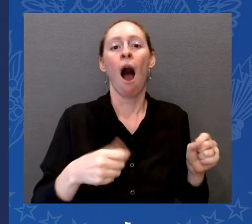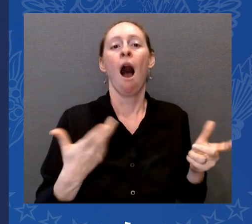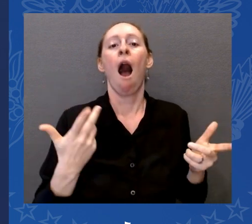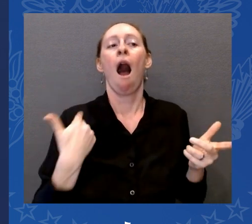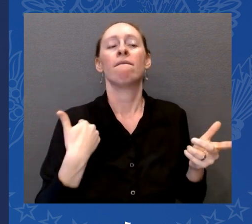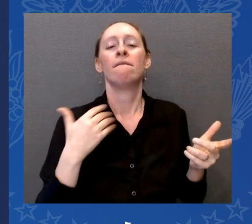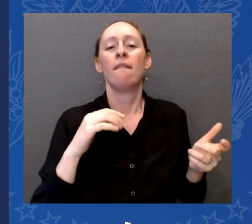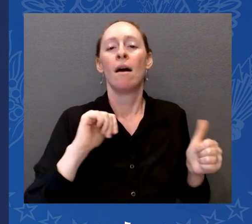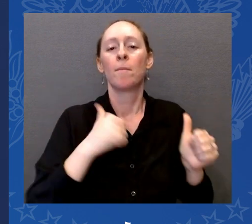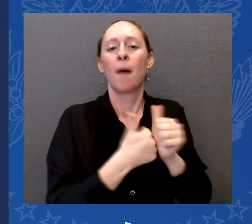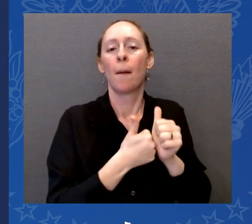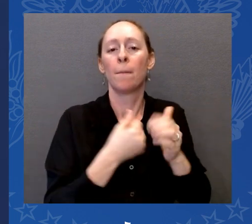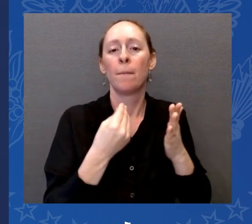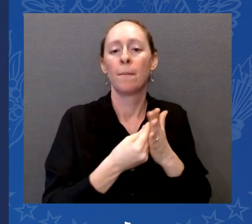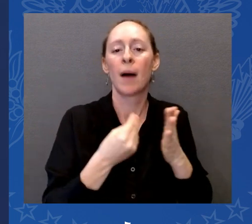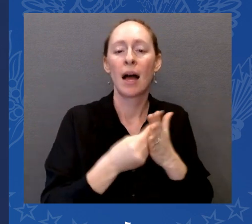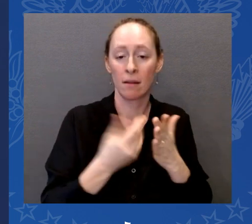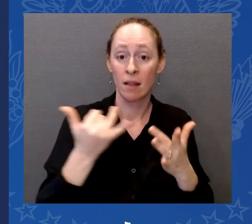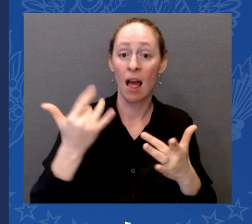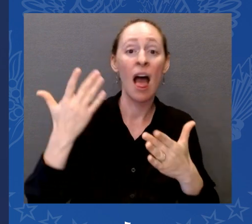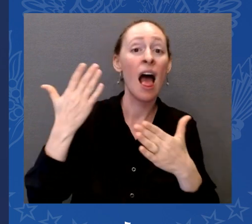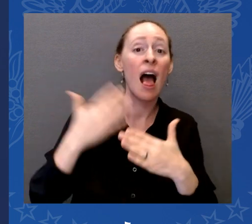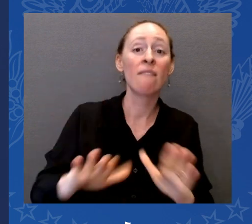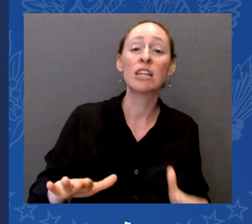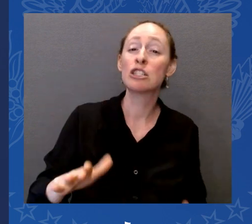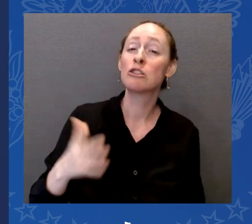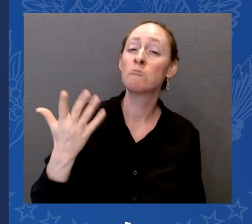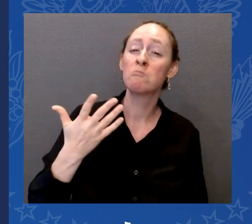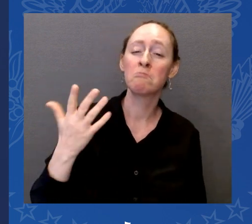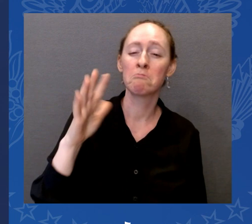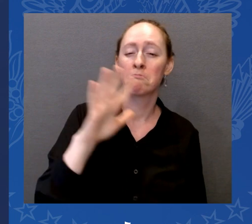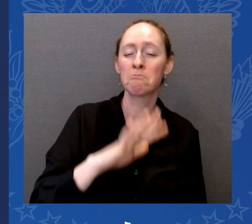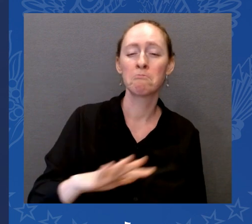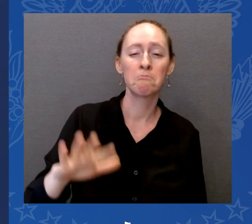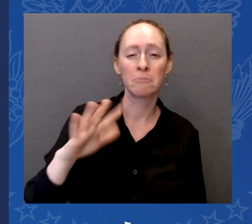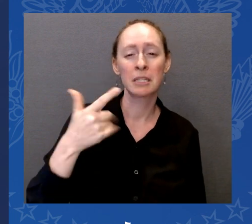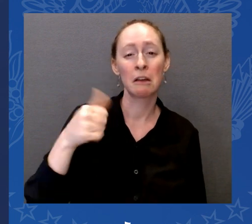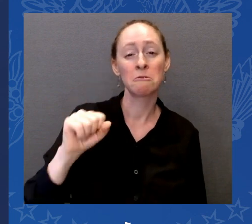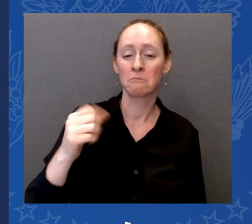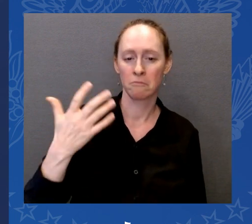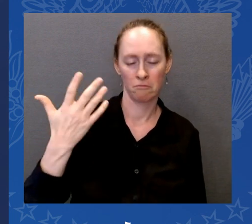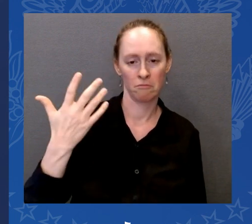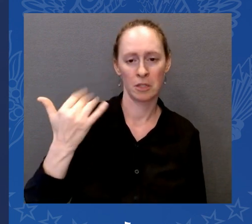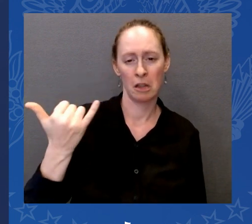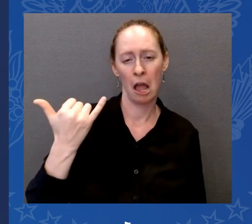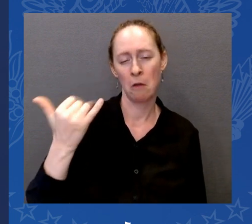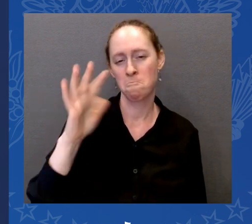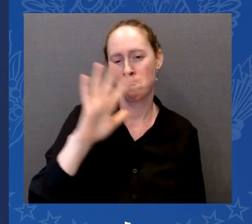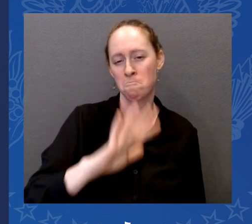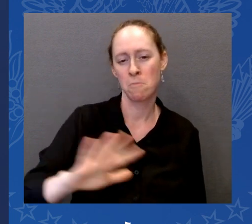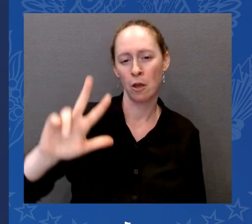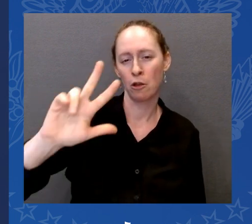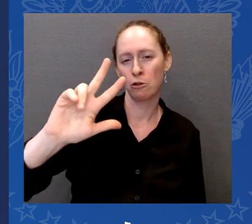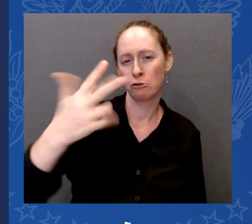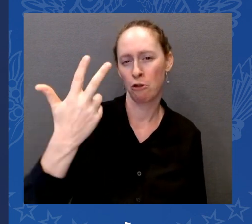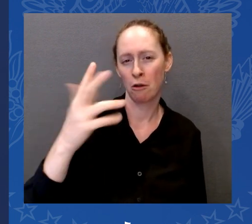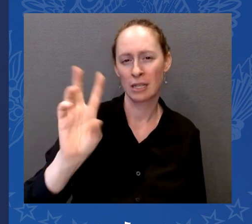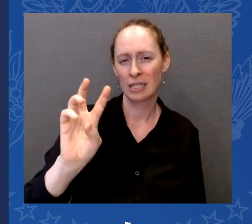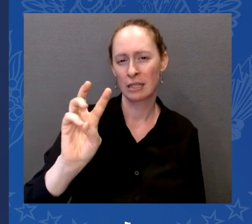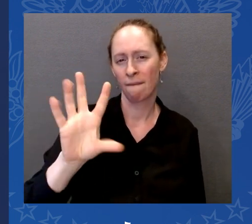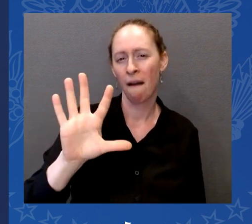is $3.39, down from over $5 when I took office. We need to keep making that